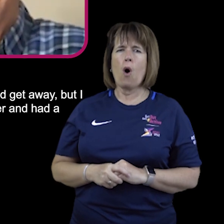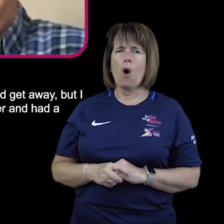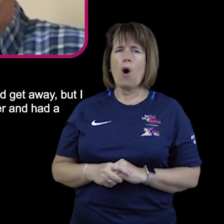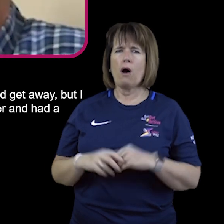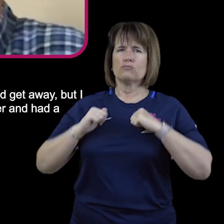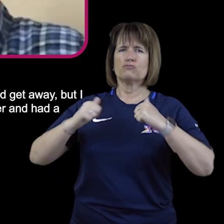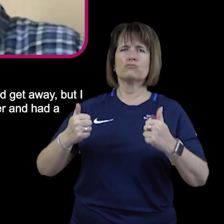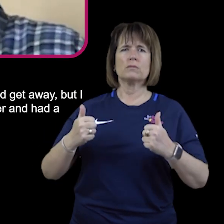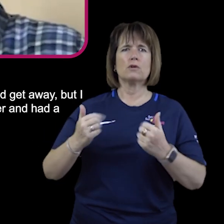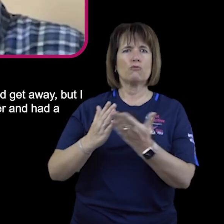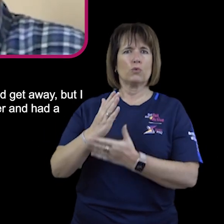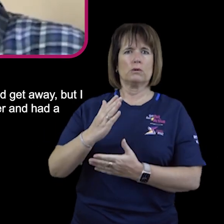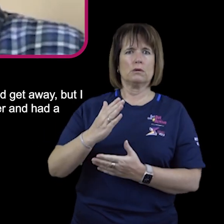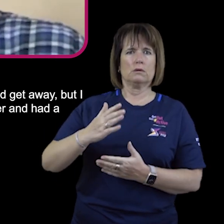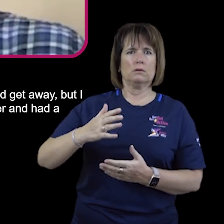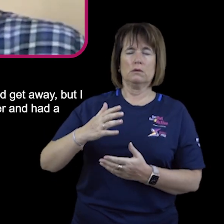A